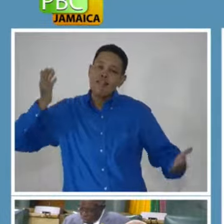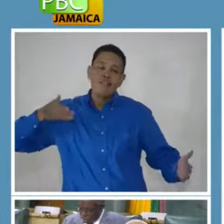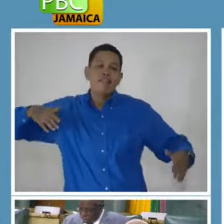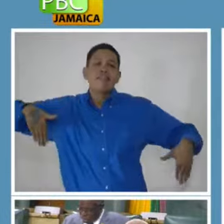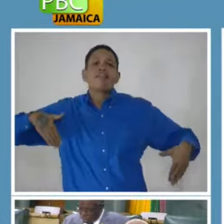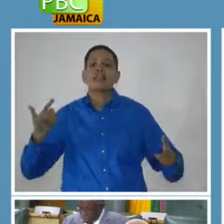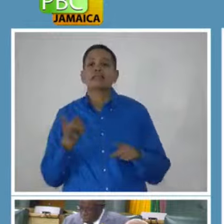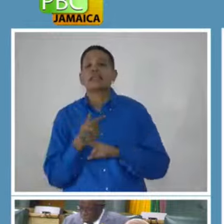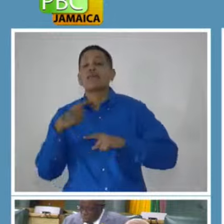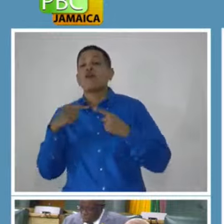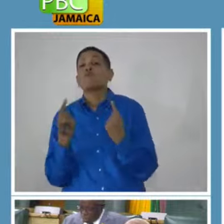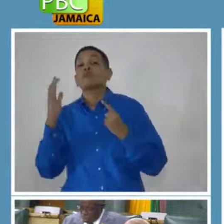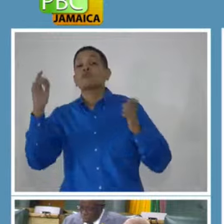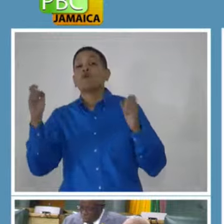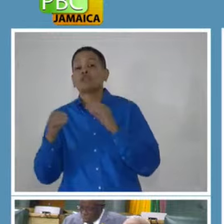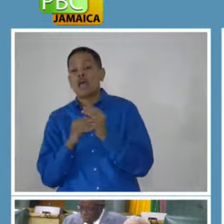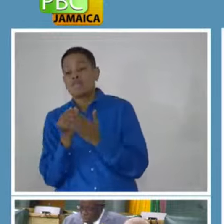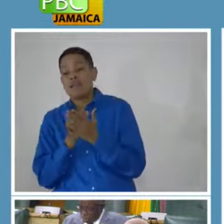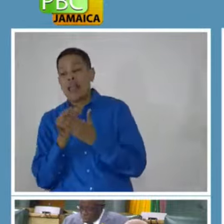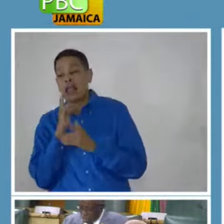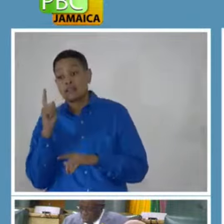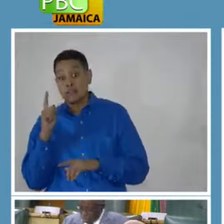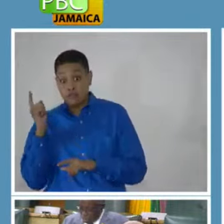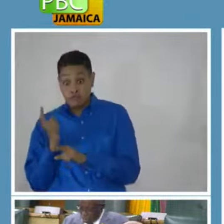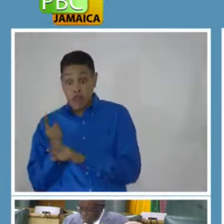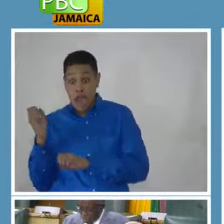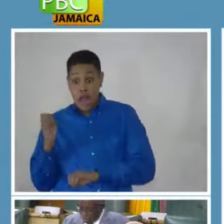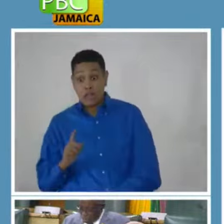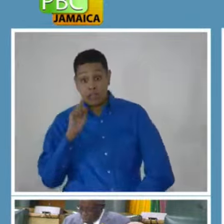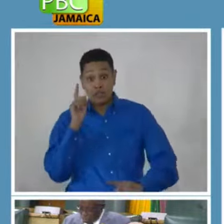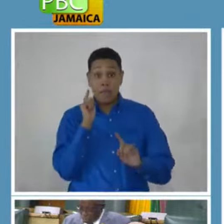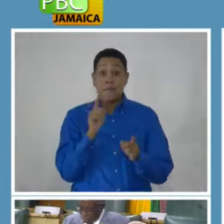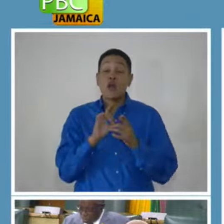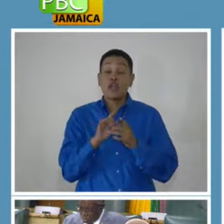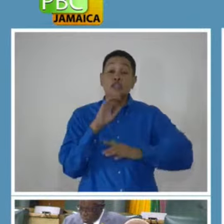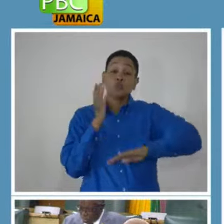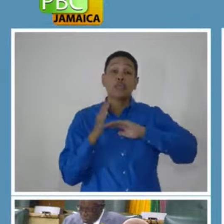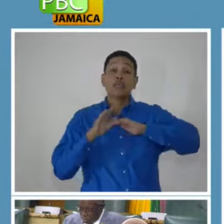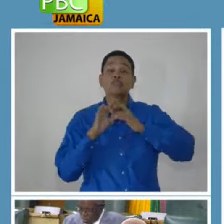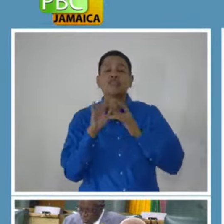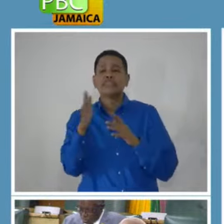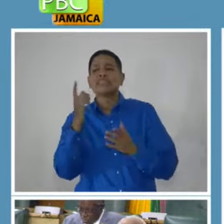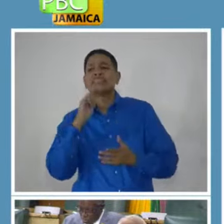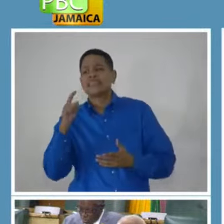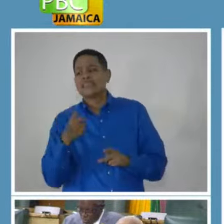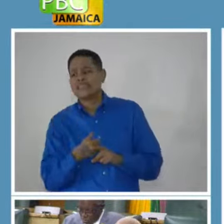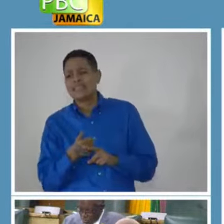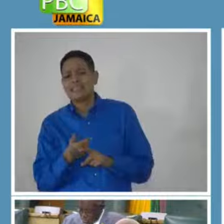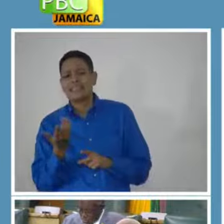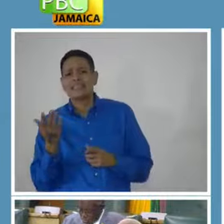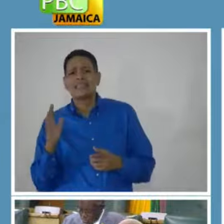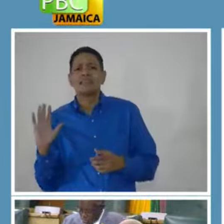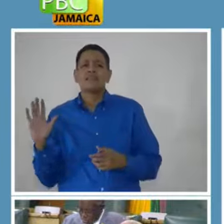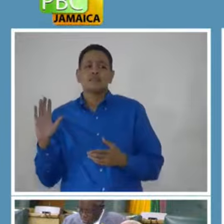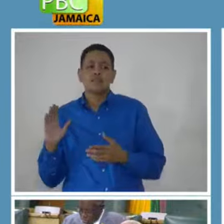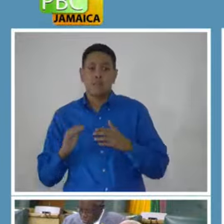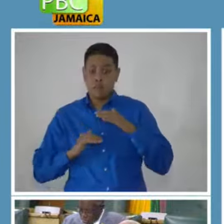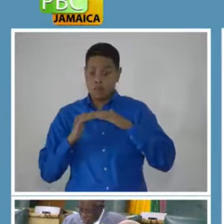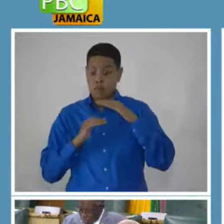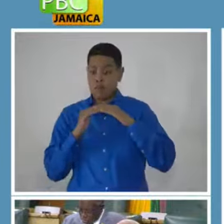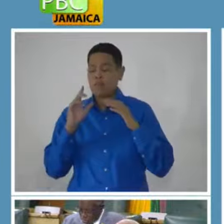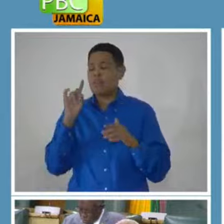spokesman on finance, rightly so, pointed to the increase in the de minimis threshold that this